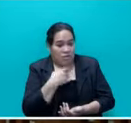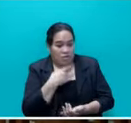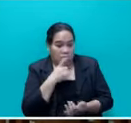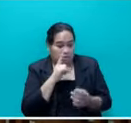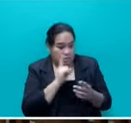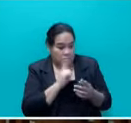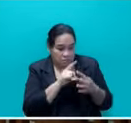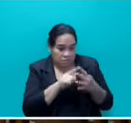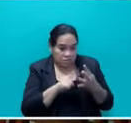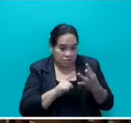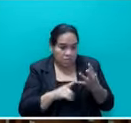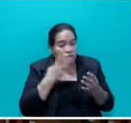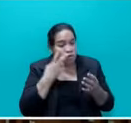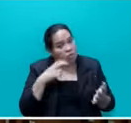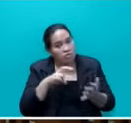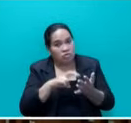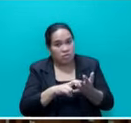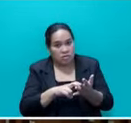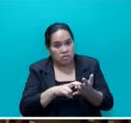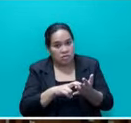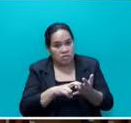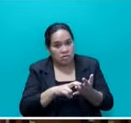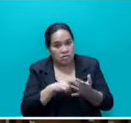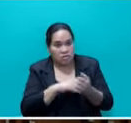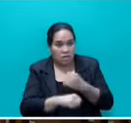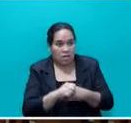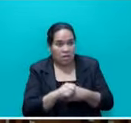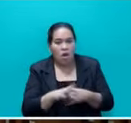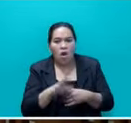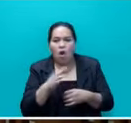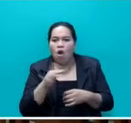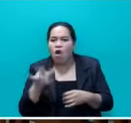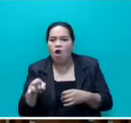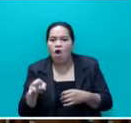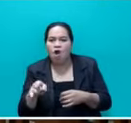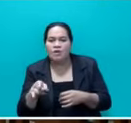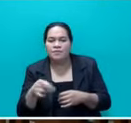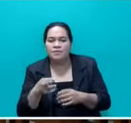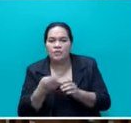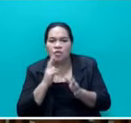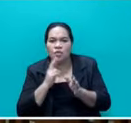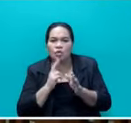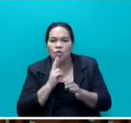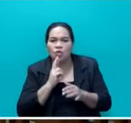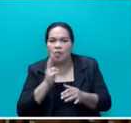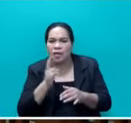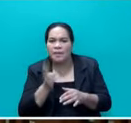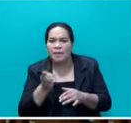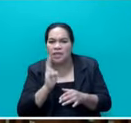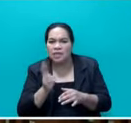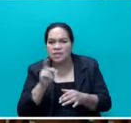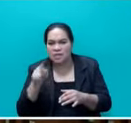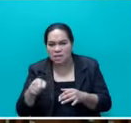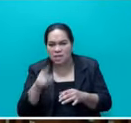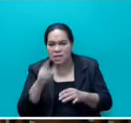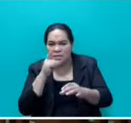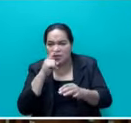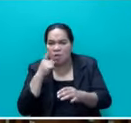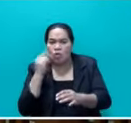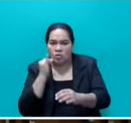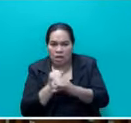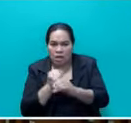offences, you are registered as opposed to repeat offenders and serial offenders. So could you just clarify,